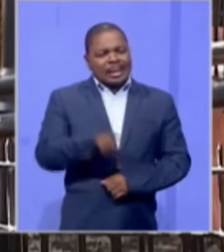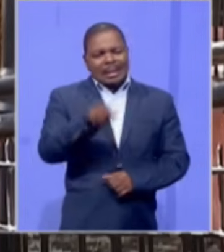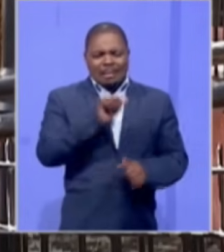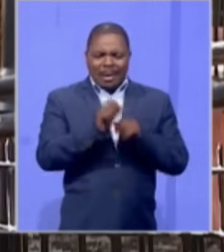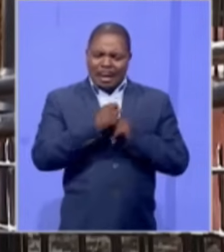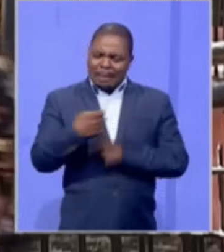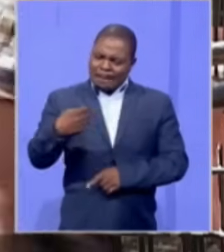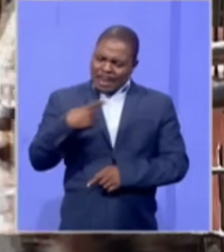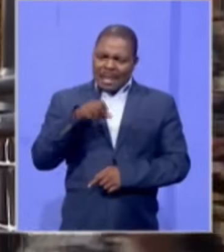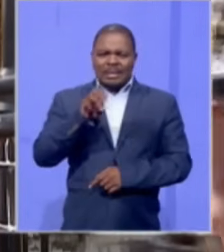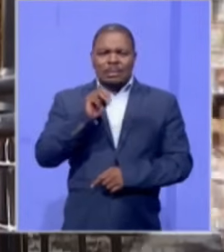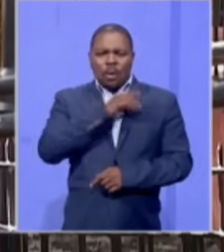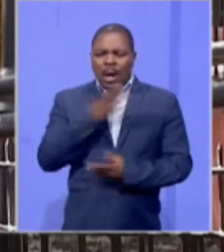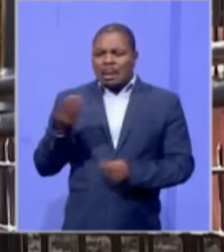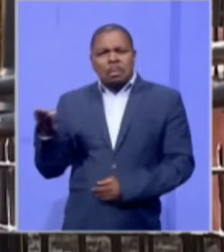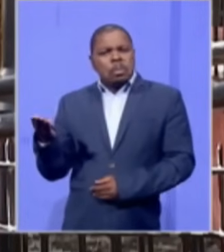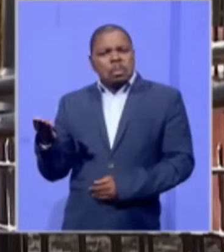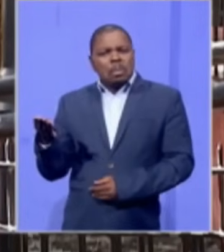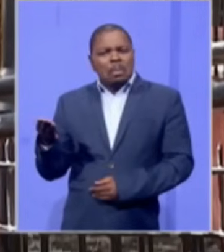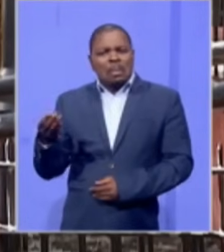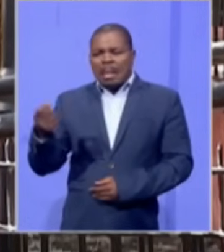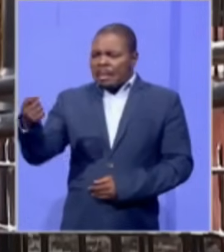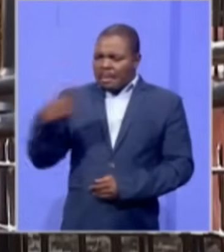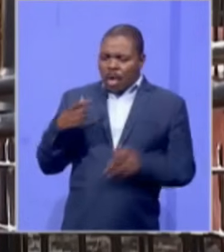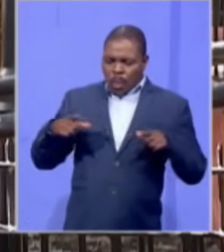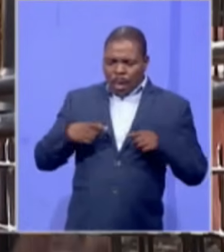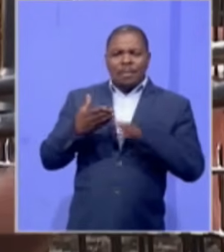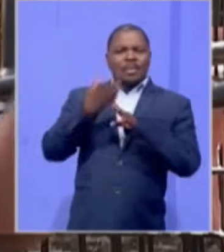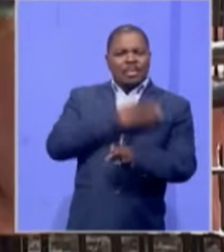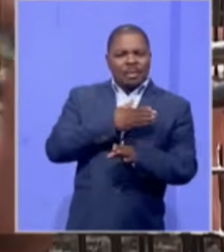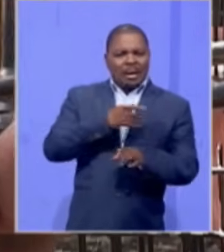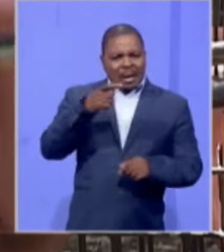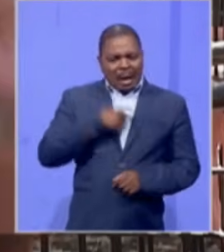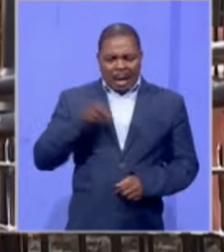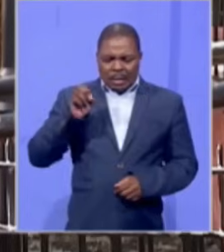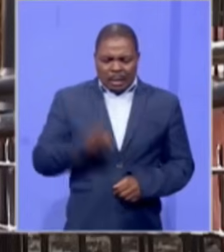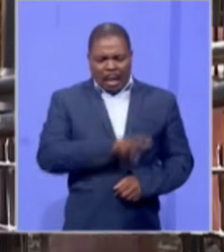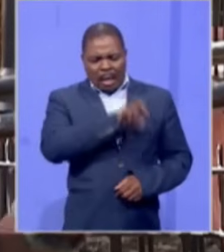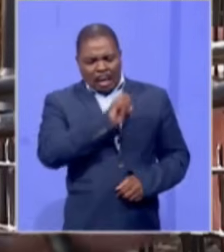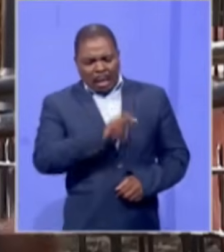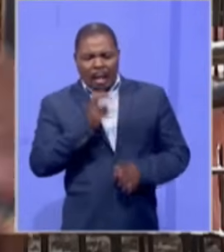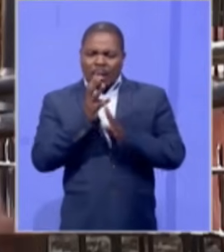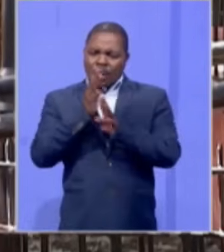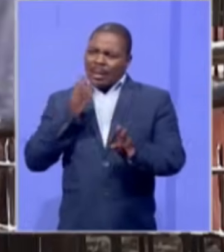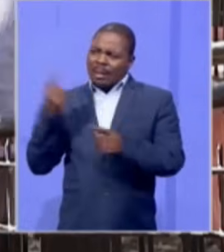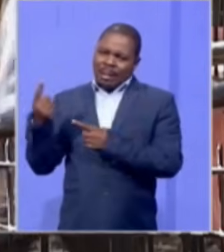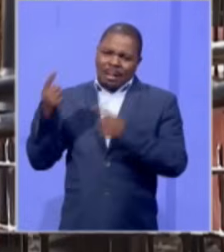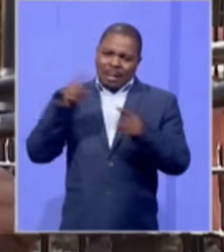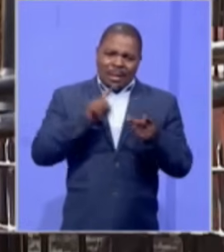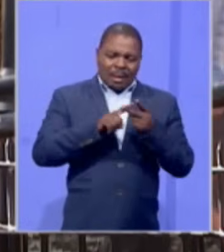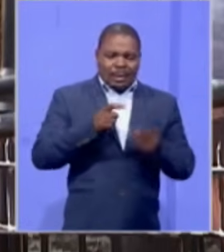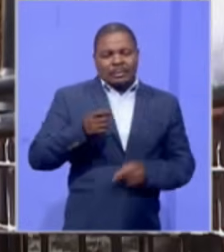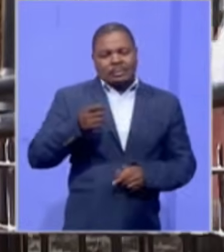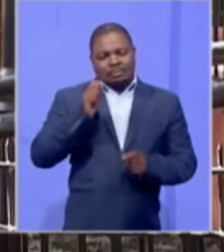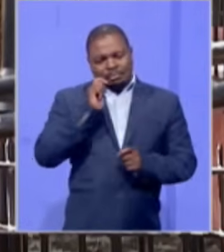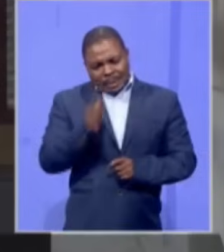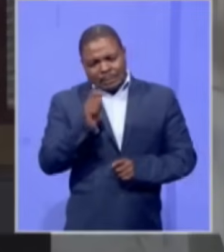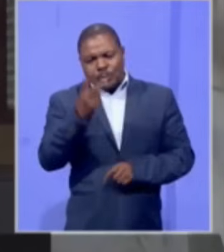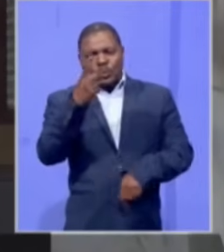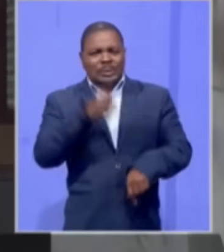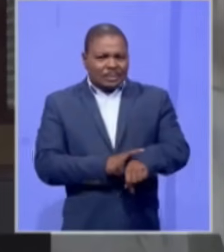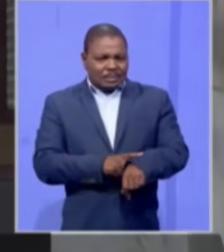ba na di number tsa rona ba re bolele gore tle mo bangwe ba rona re tsamaya ka maoto go tswa location bangwe ke di double transport bogolo ga ba